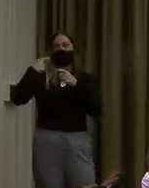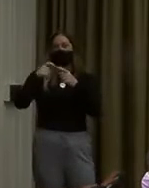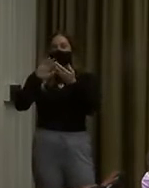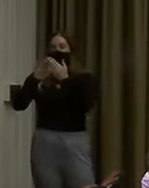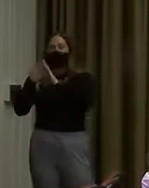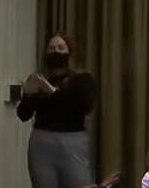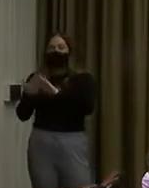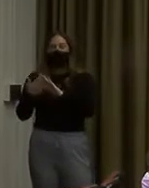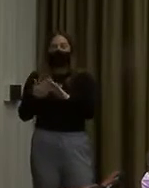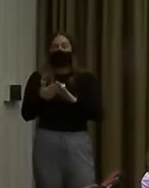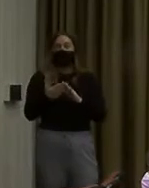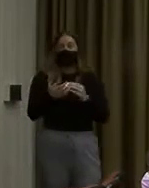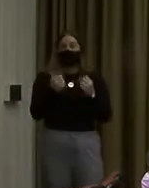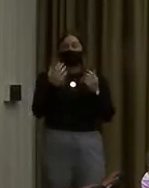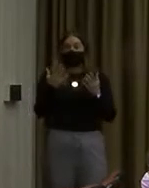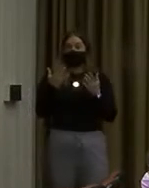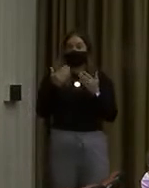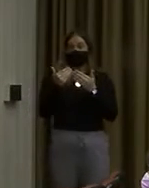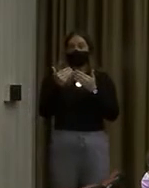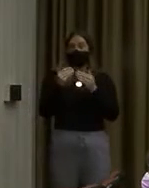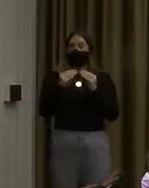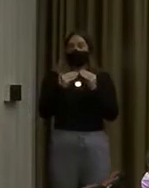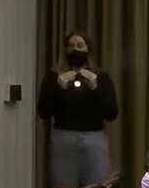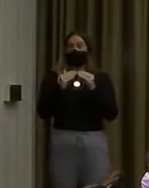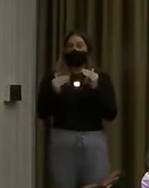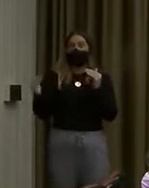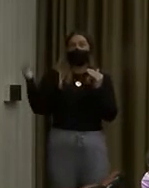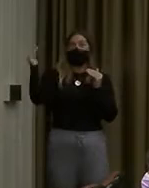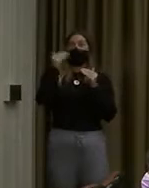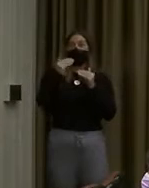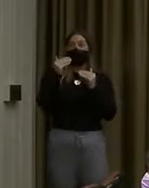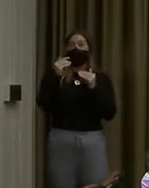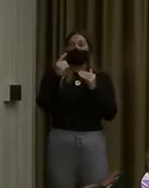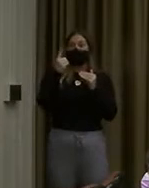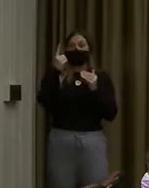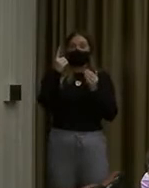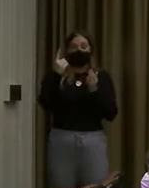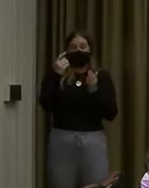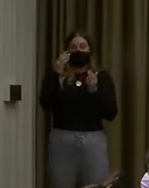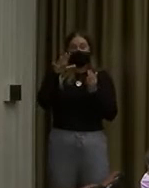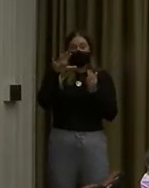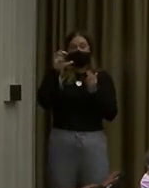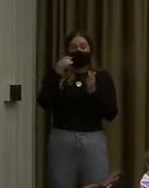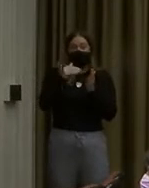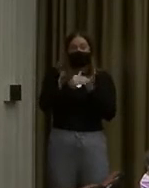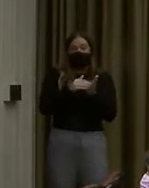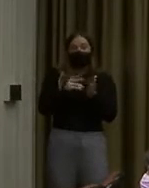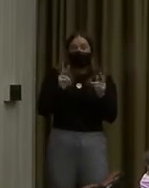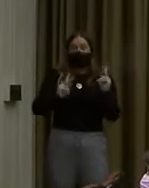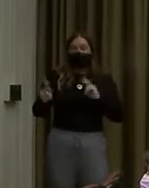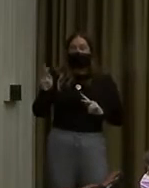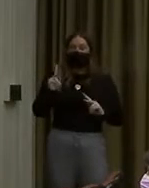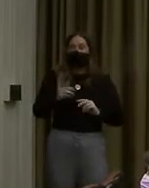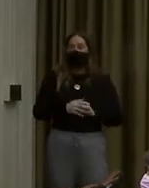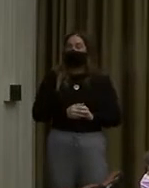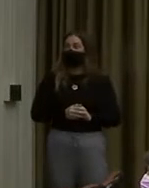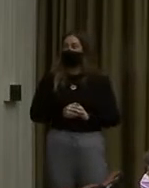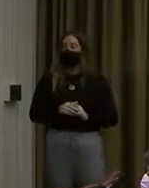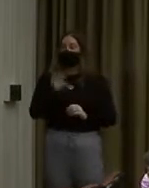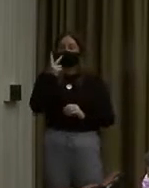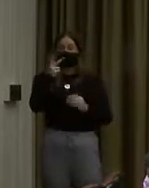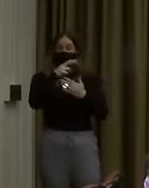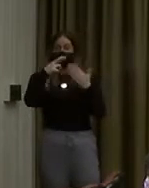over 500,000 of these population groups. Well, after that, it really leads to the results that we see